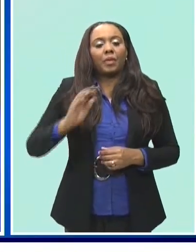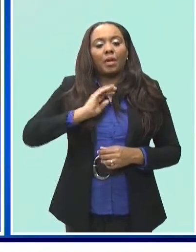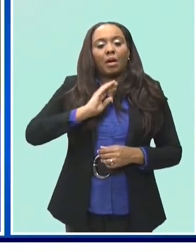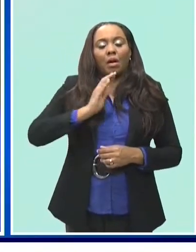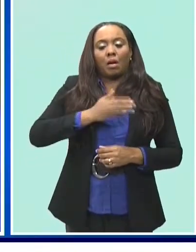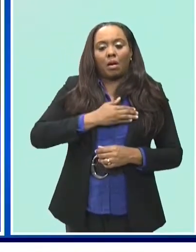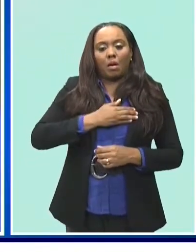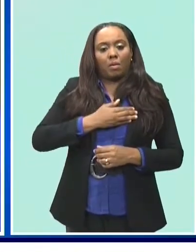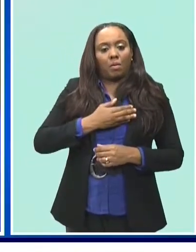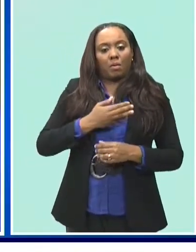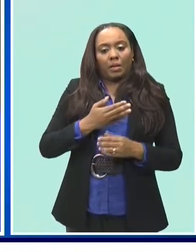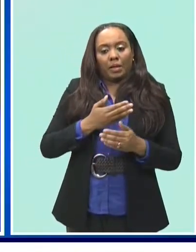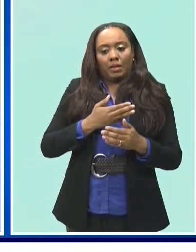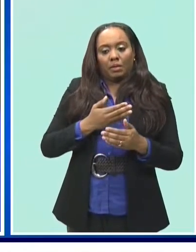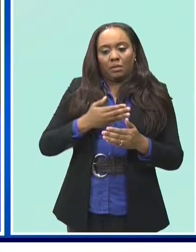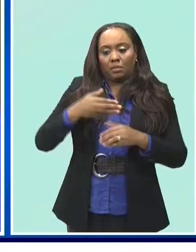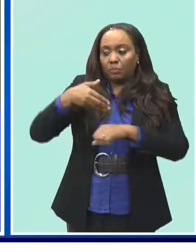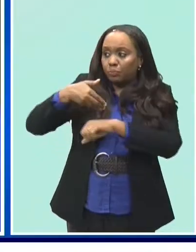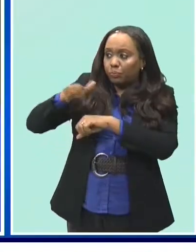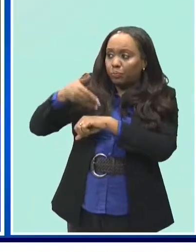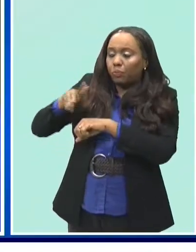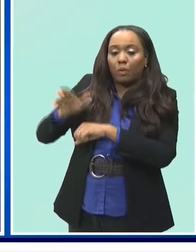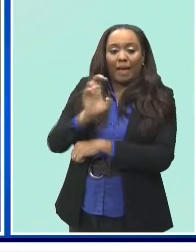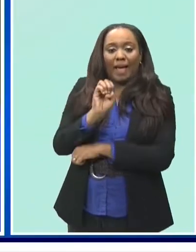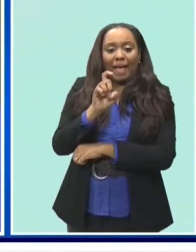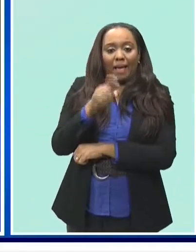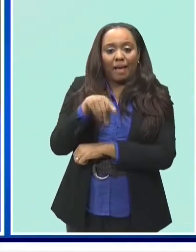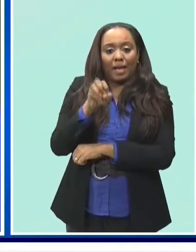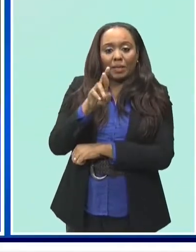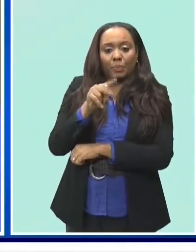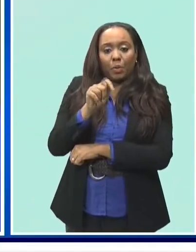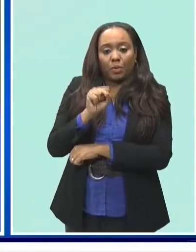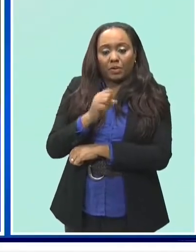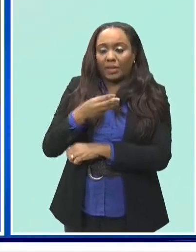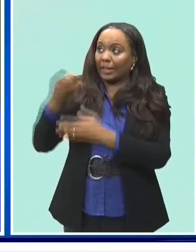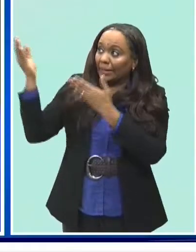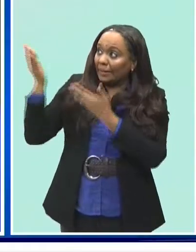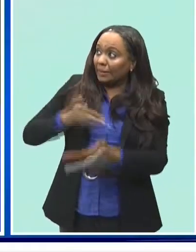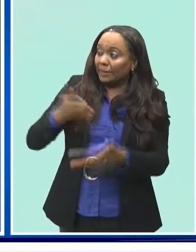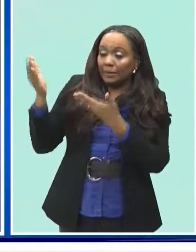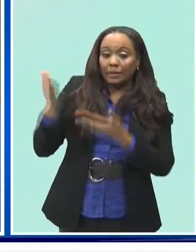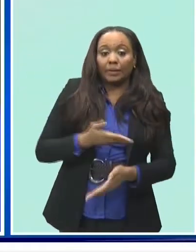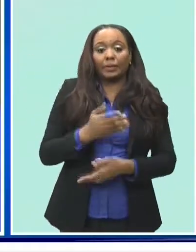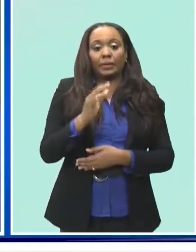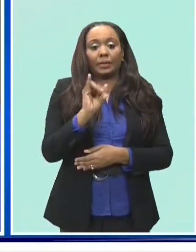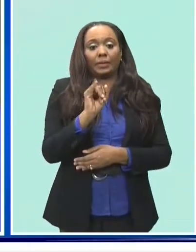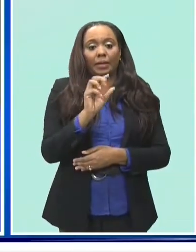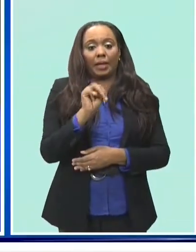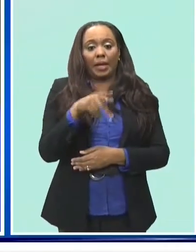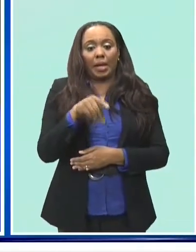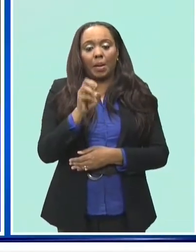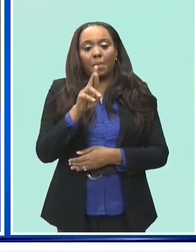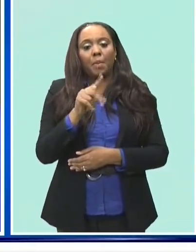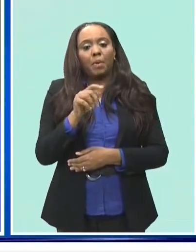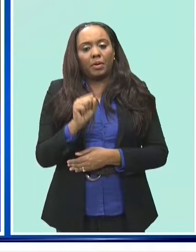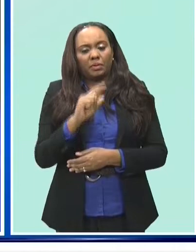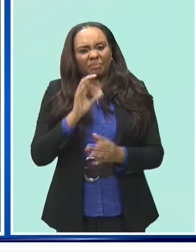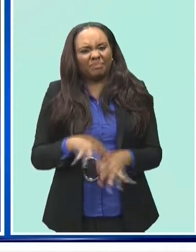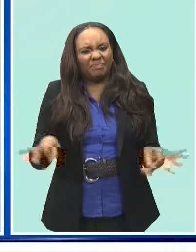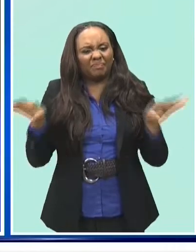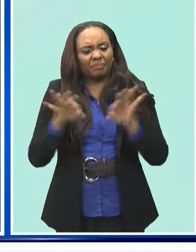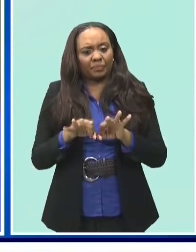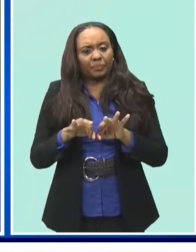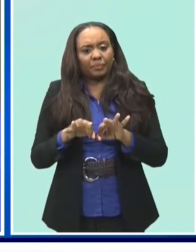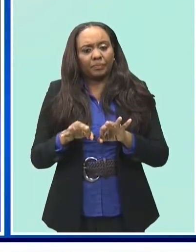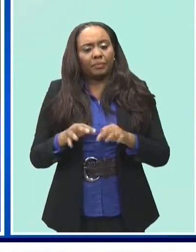imports are a huge multiple of our economies, and often we export everything that we produce